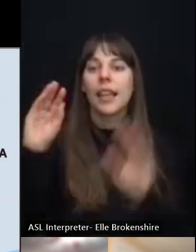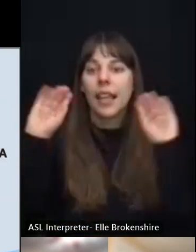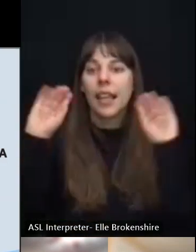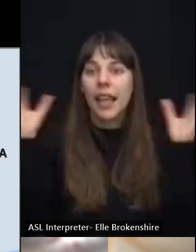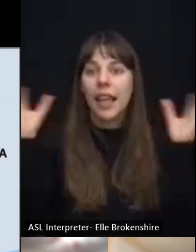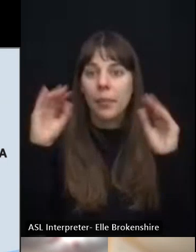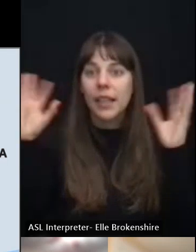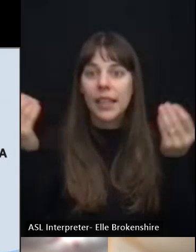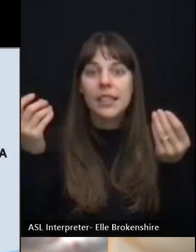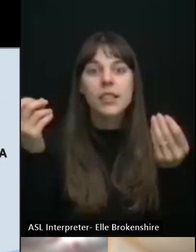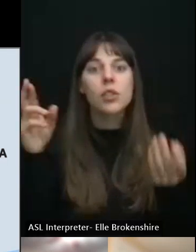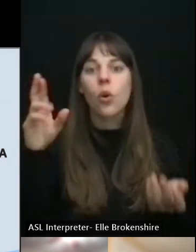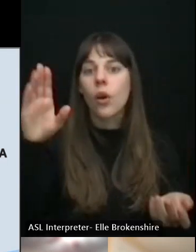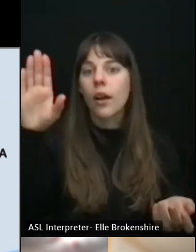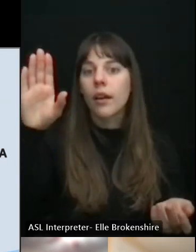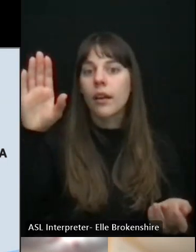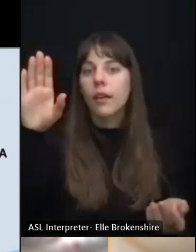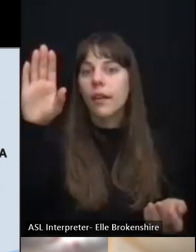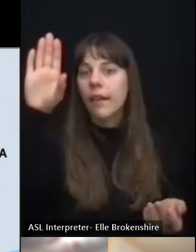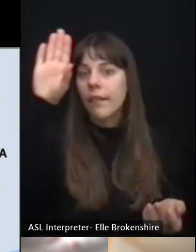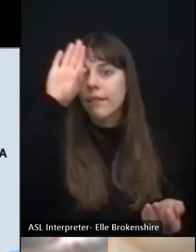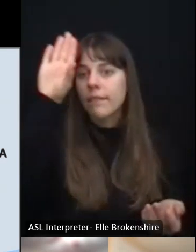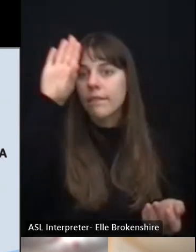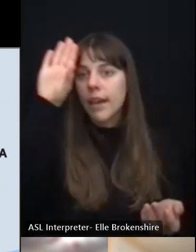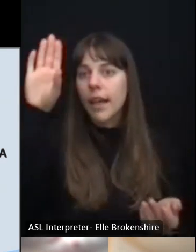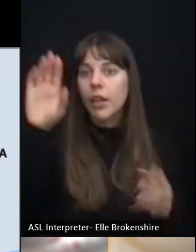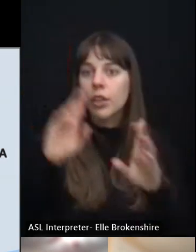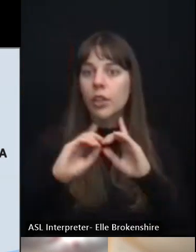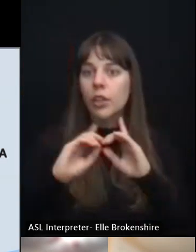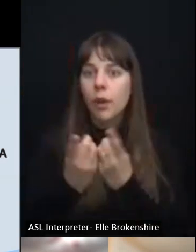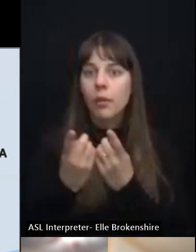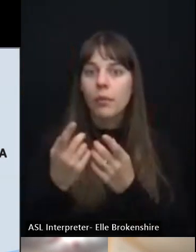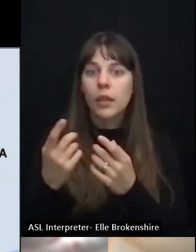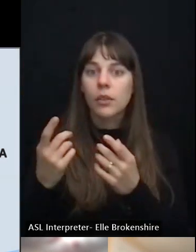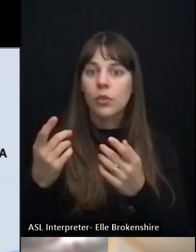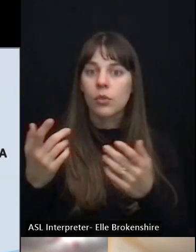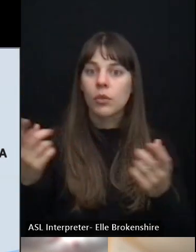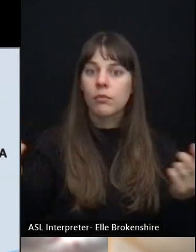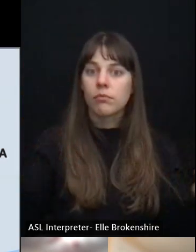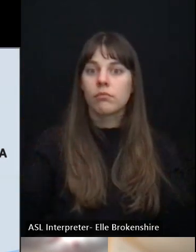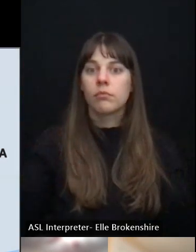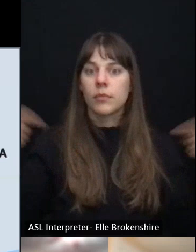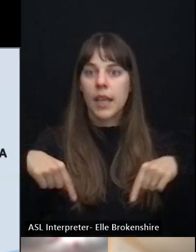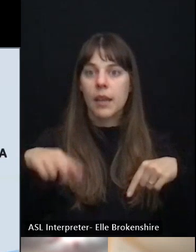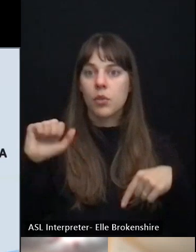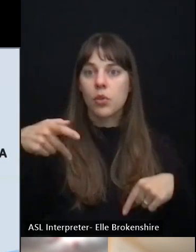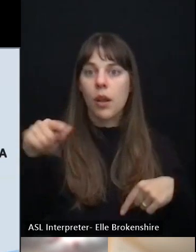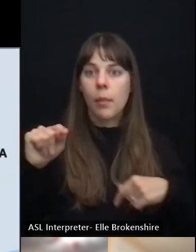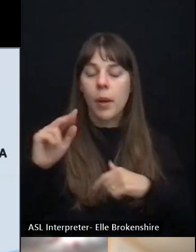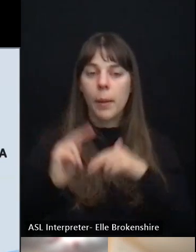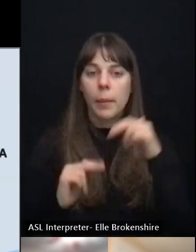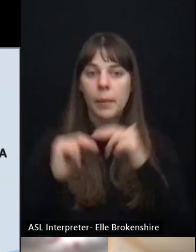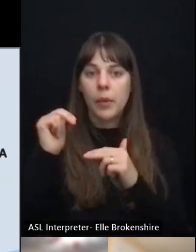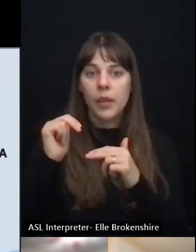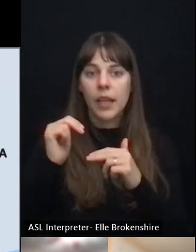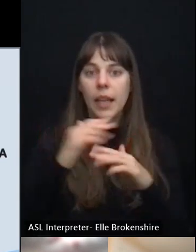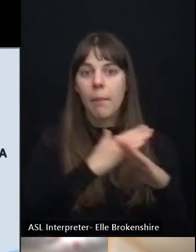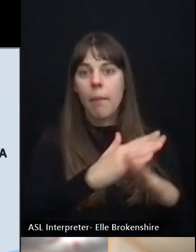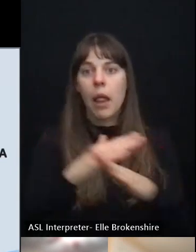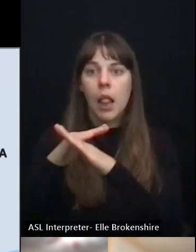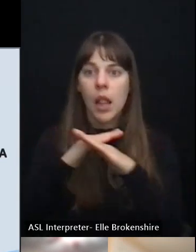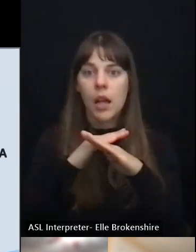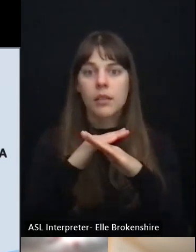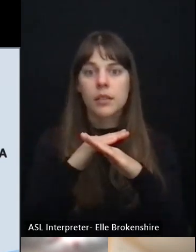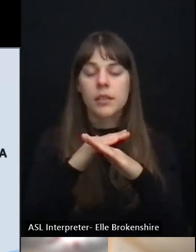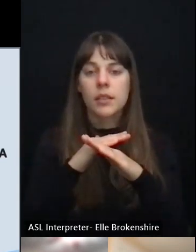that traffic. I mean, this is one of the sections that, you know, the trolley runs straight through a neighborhood